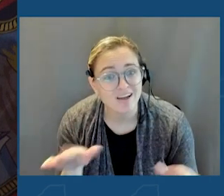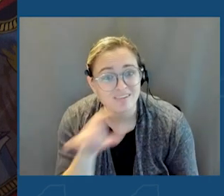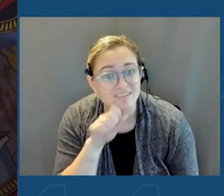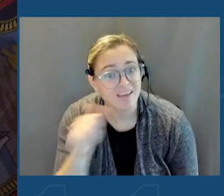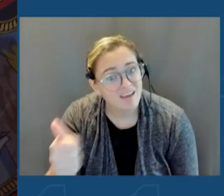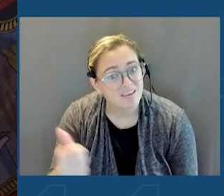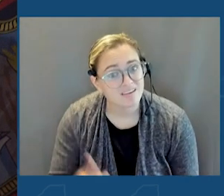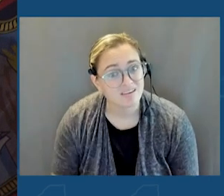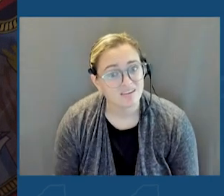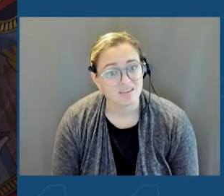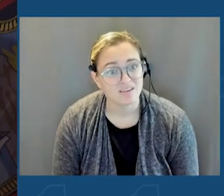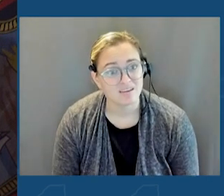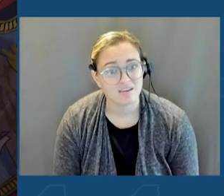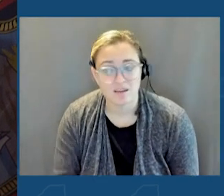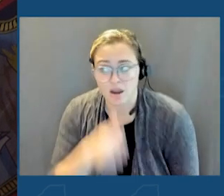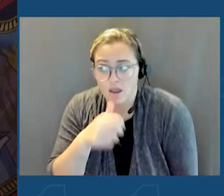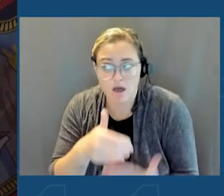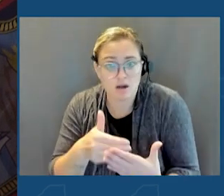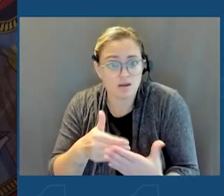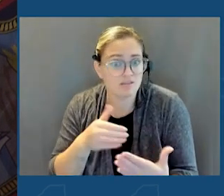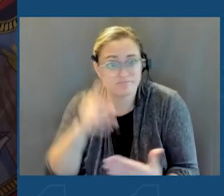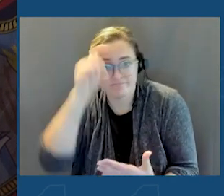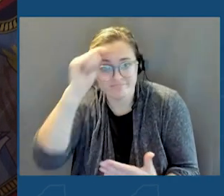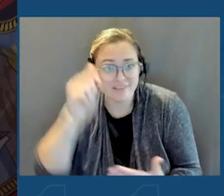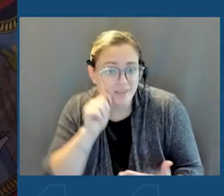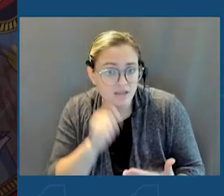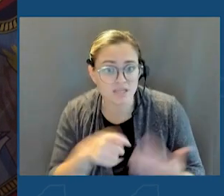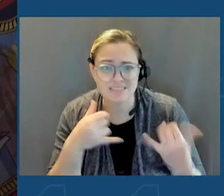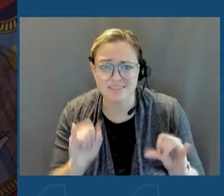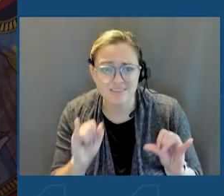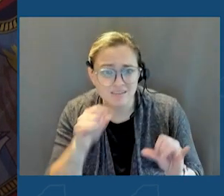not even a pre-teenager, they're still little kids,